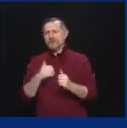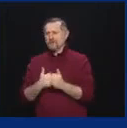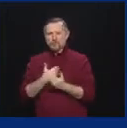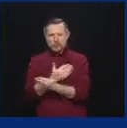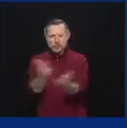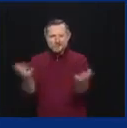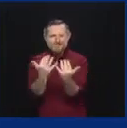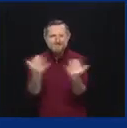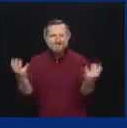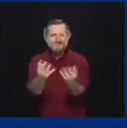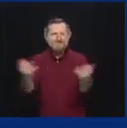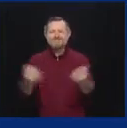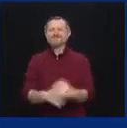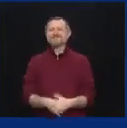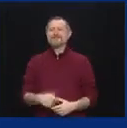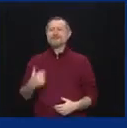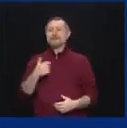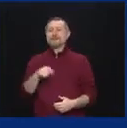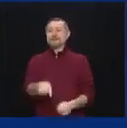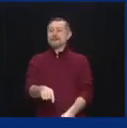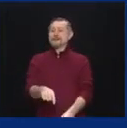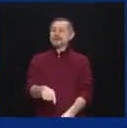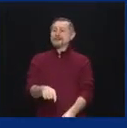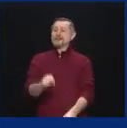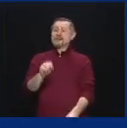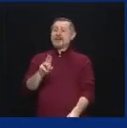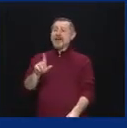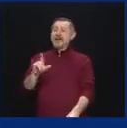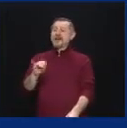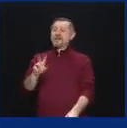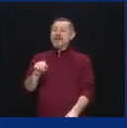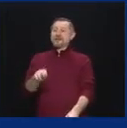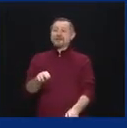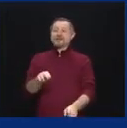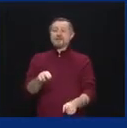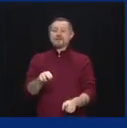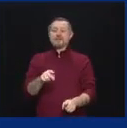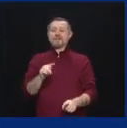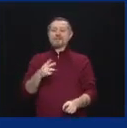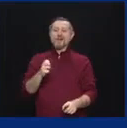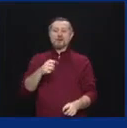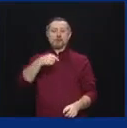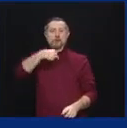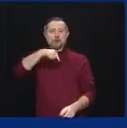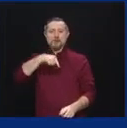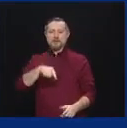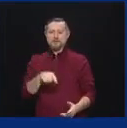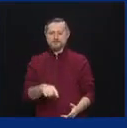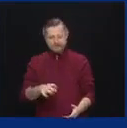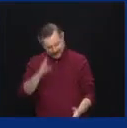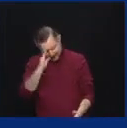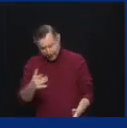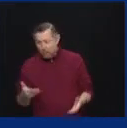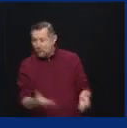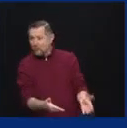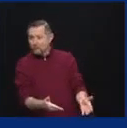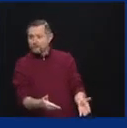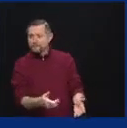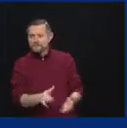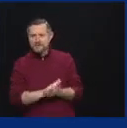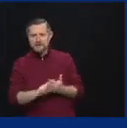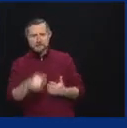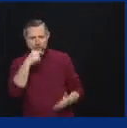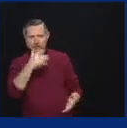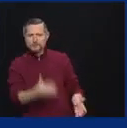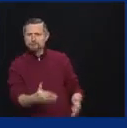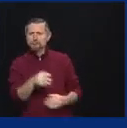course, Sullivan the turkey. Did everybody meet Sully the turkey? Did you say hi? Okay. Very nice turkey. The best